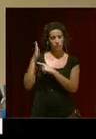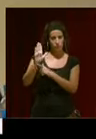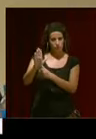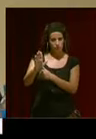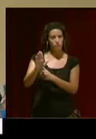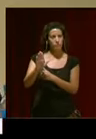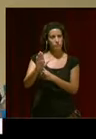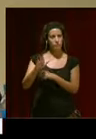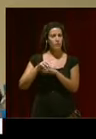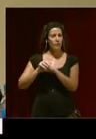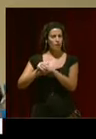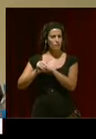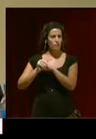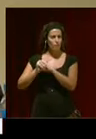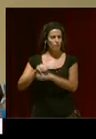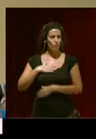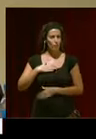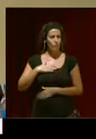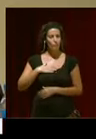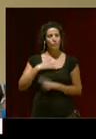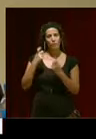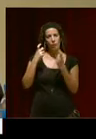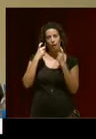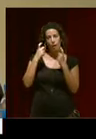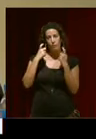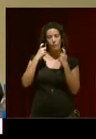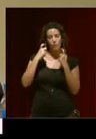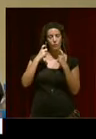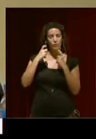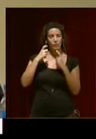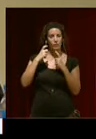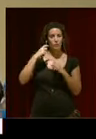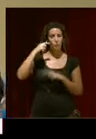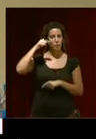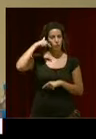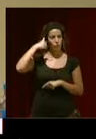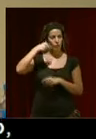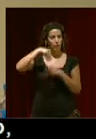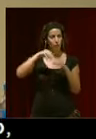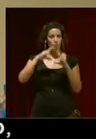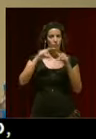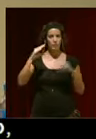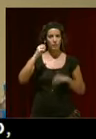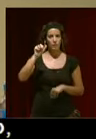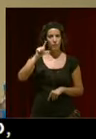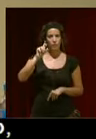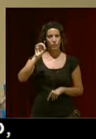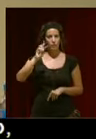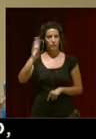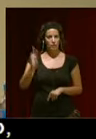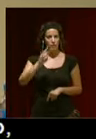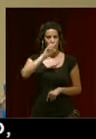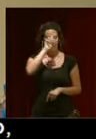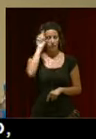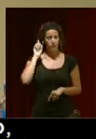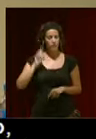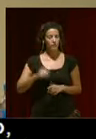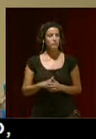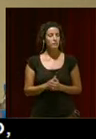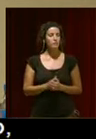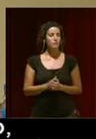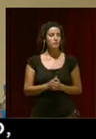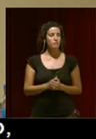introduce the first speaker, a very good pal of mine. He is a PhD